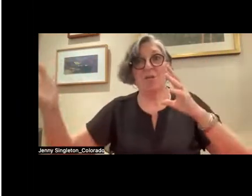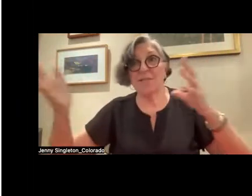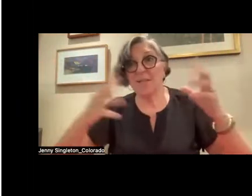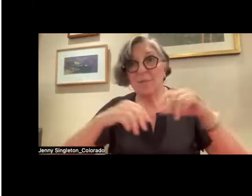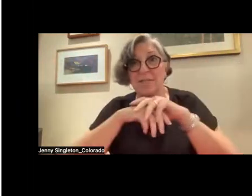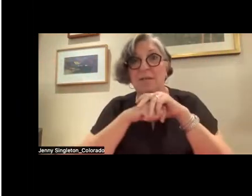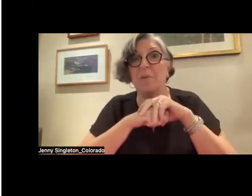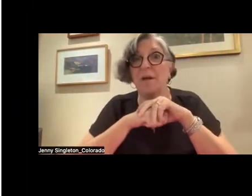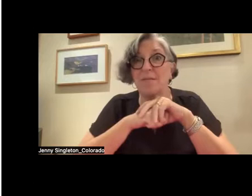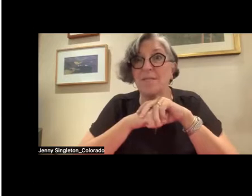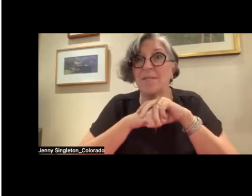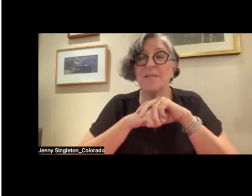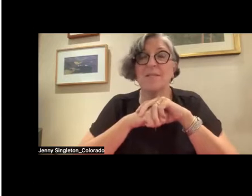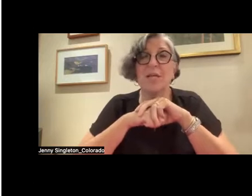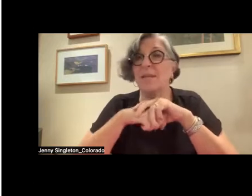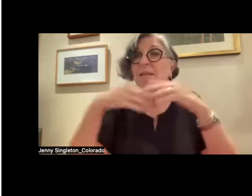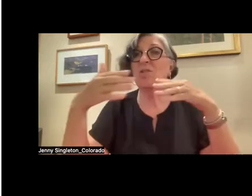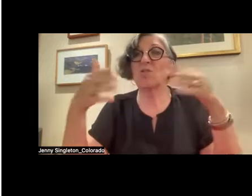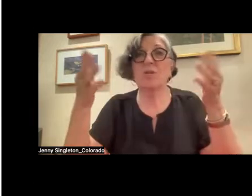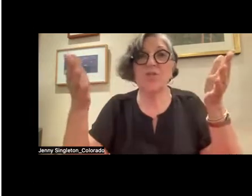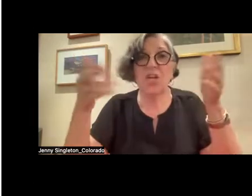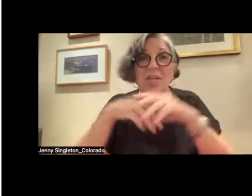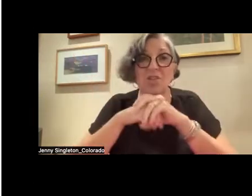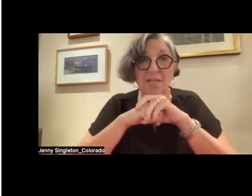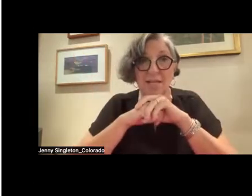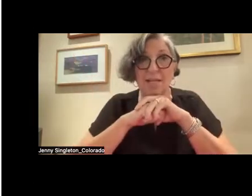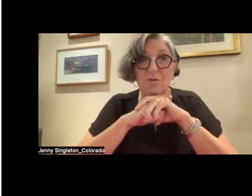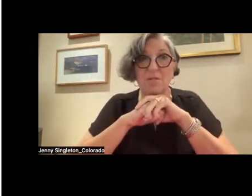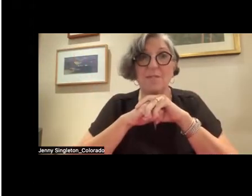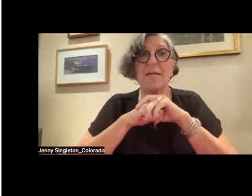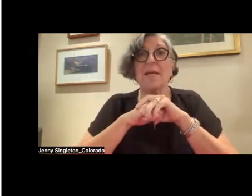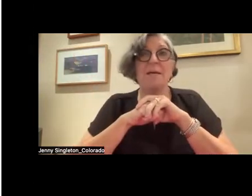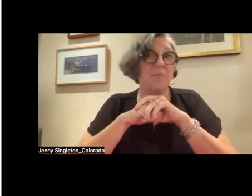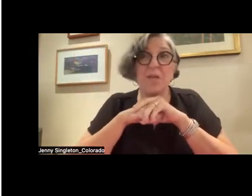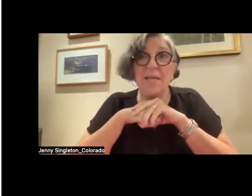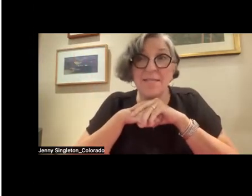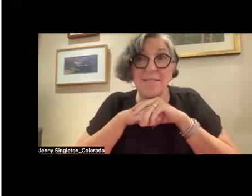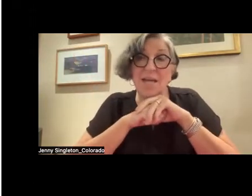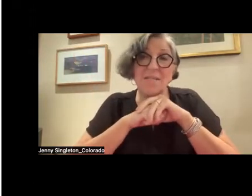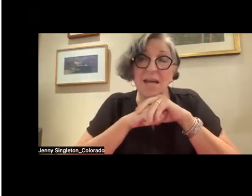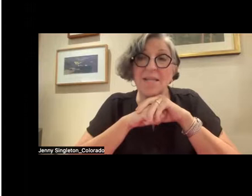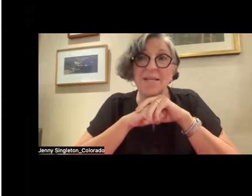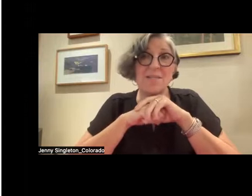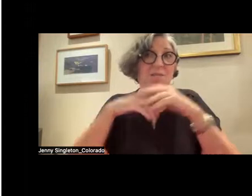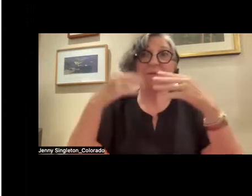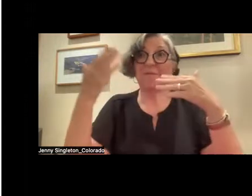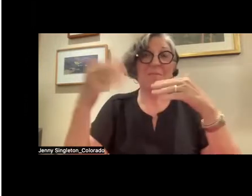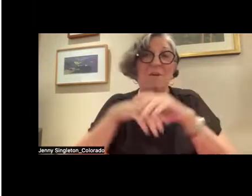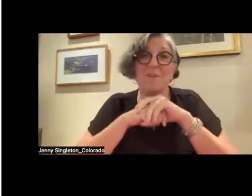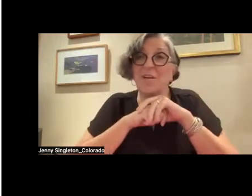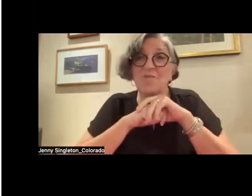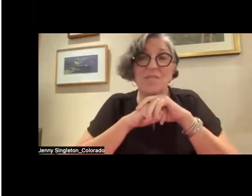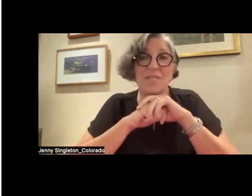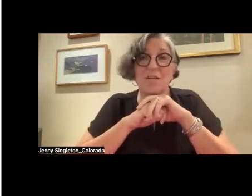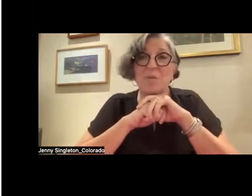histories, the cross-linguistic comparisons, looking at the historical change in sign languages, looking at sign dialects. There's